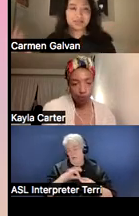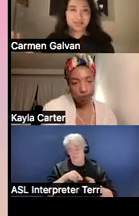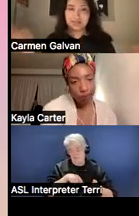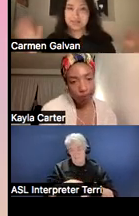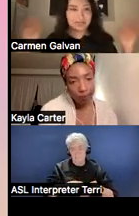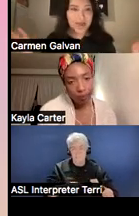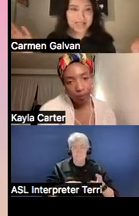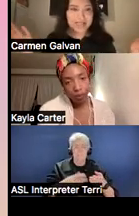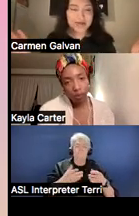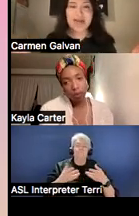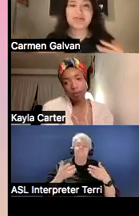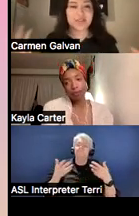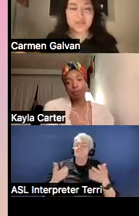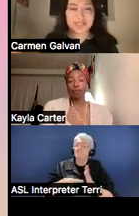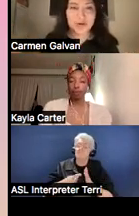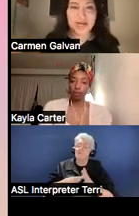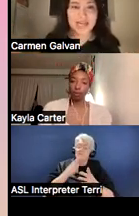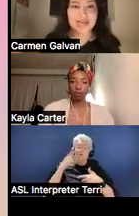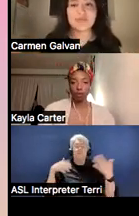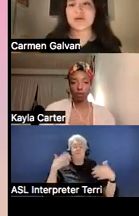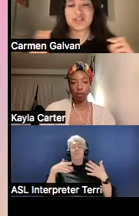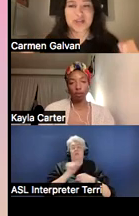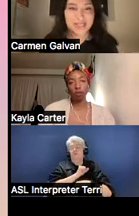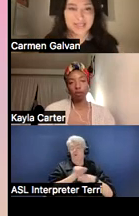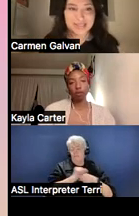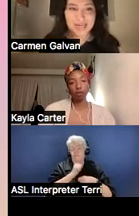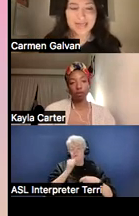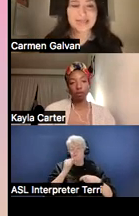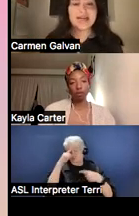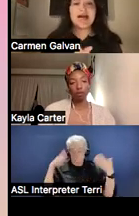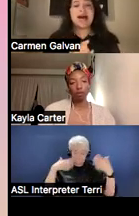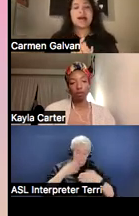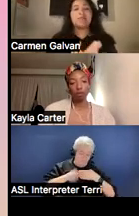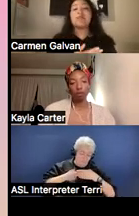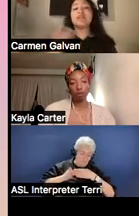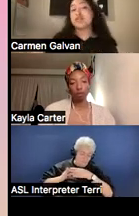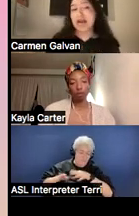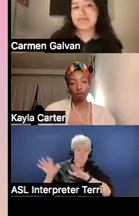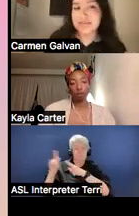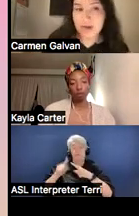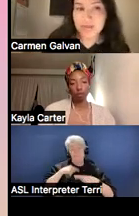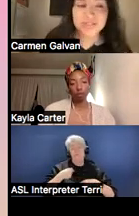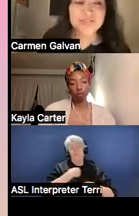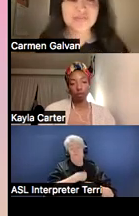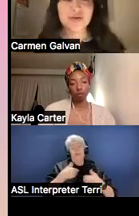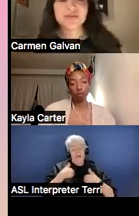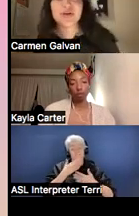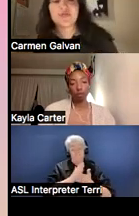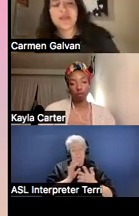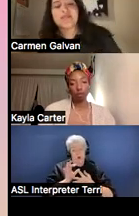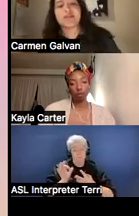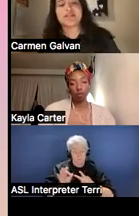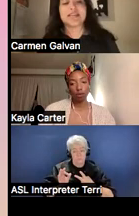just passes our mind. We're too busy working. We're just trying to get things done. But we do have some options for folks.